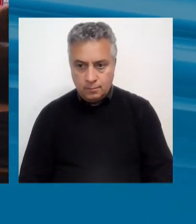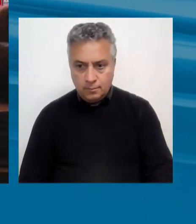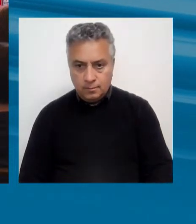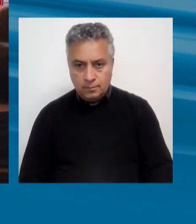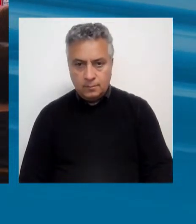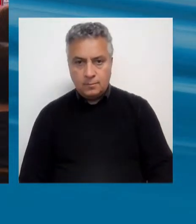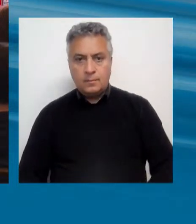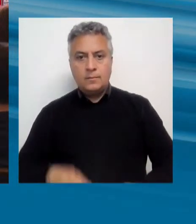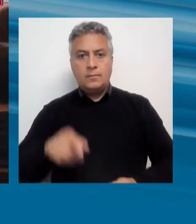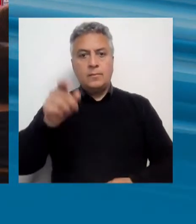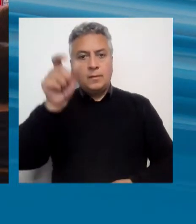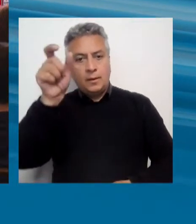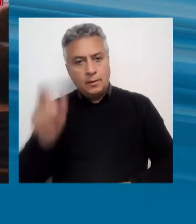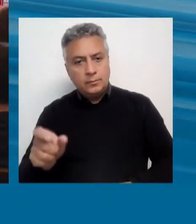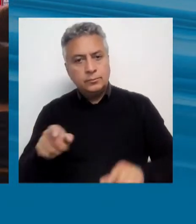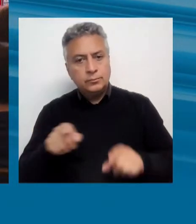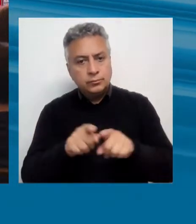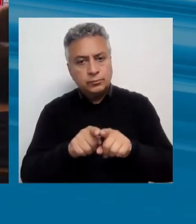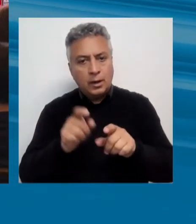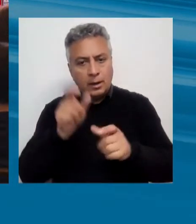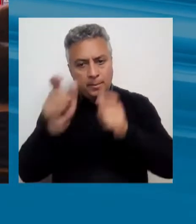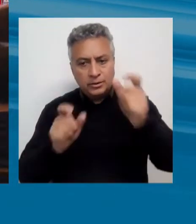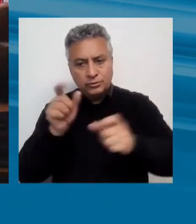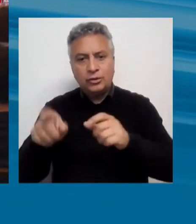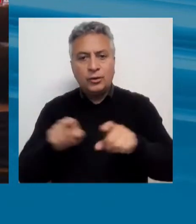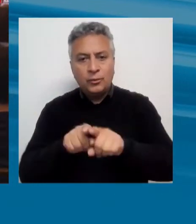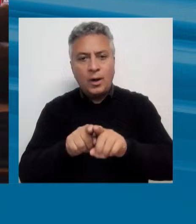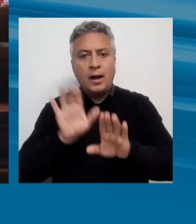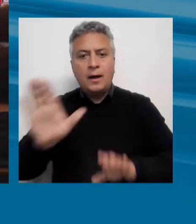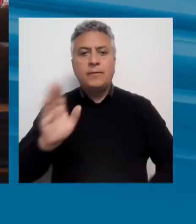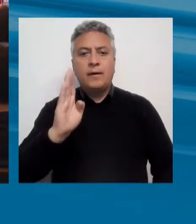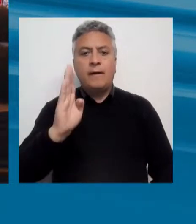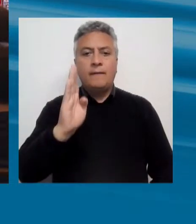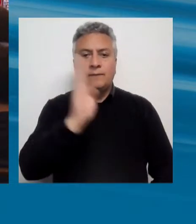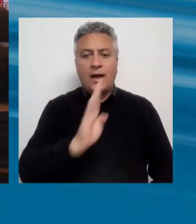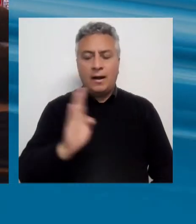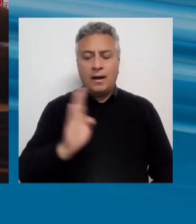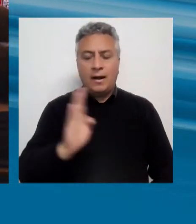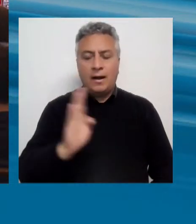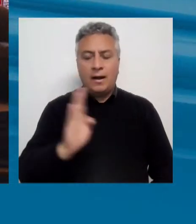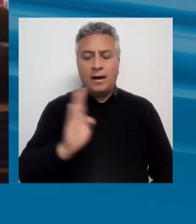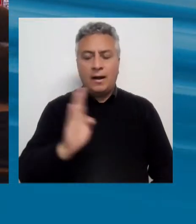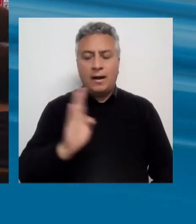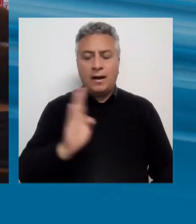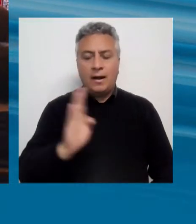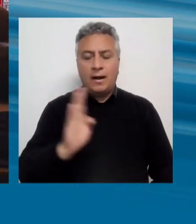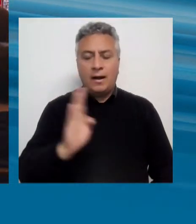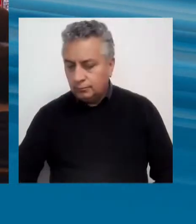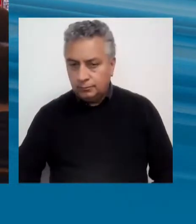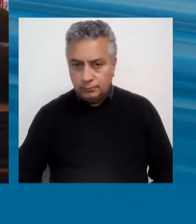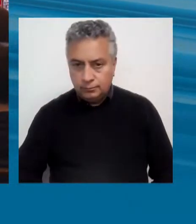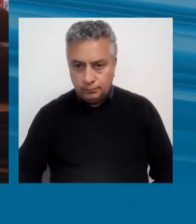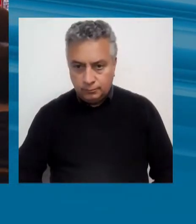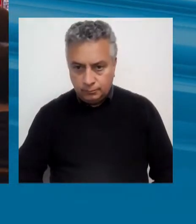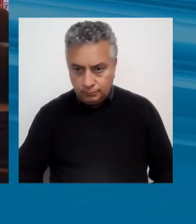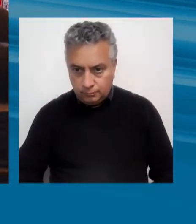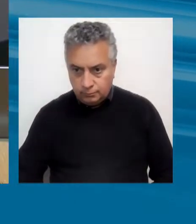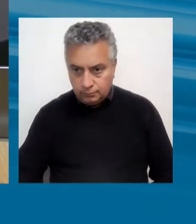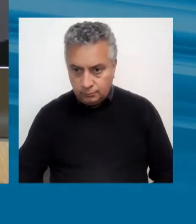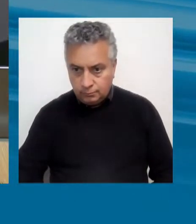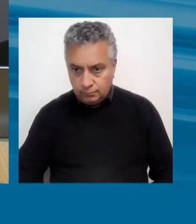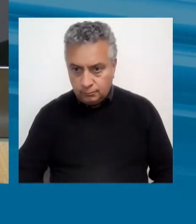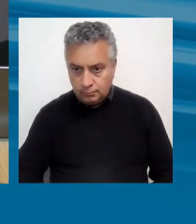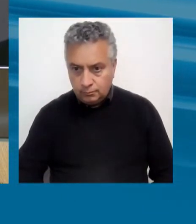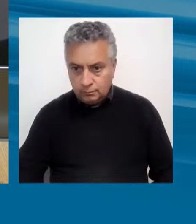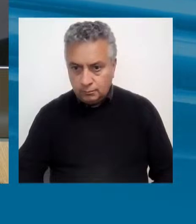Minister for the Empowerment of Persons and Elderly People of Barbados. You have the floor. Thank you very